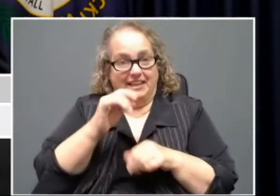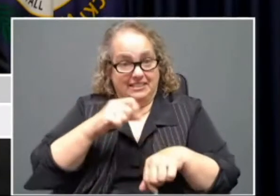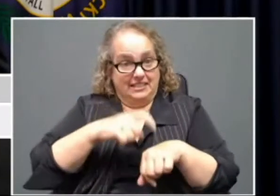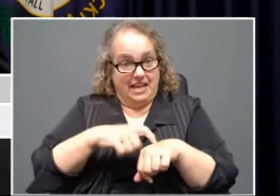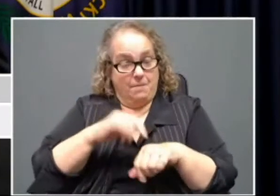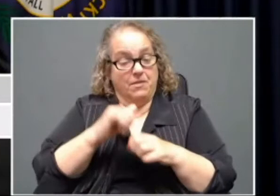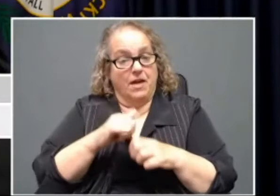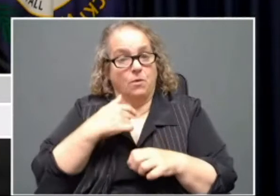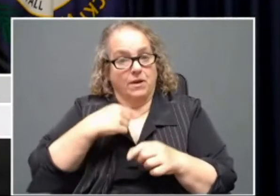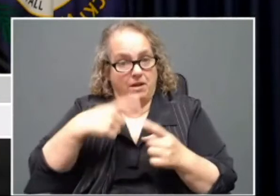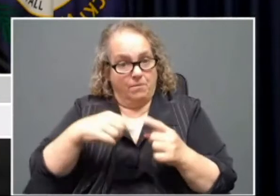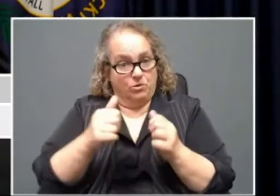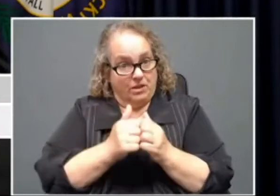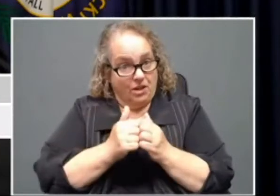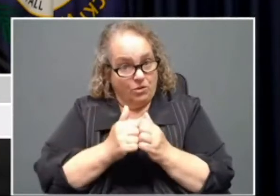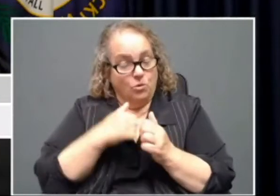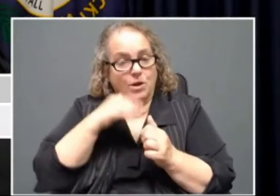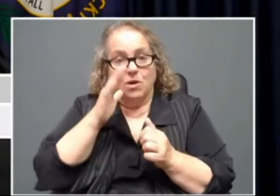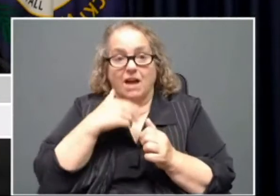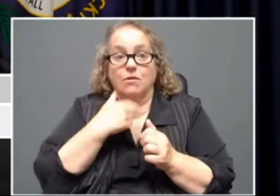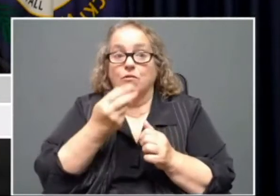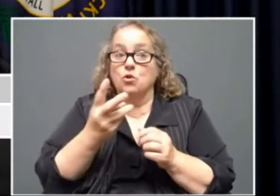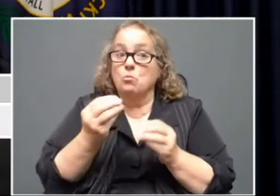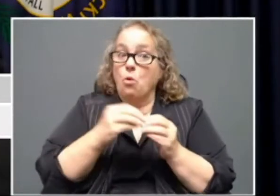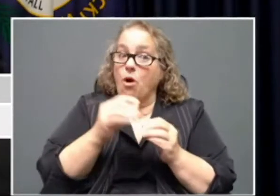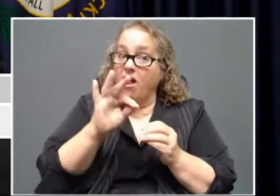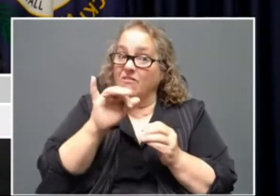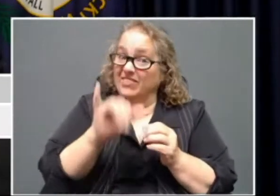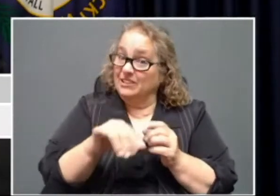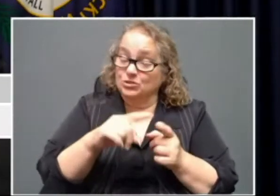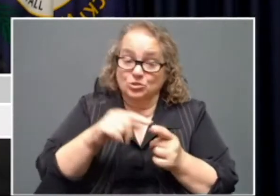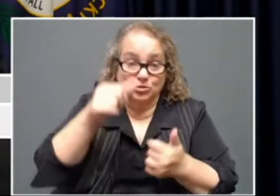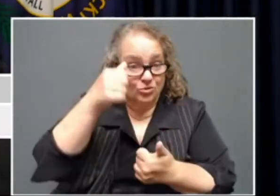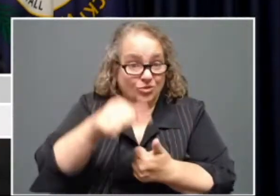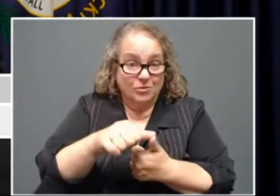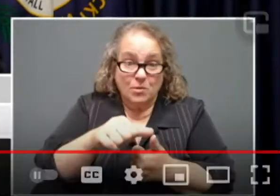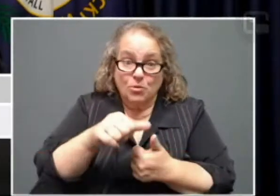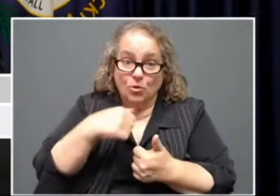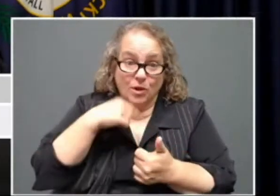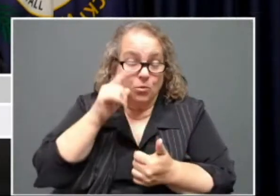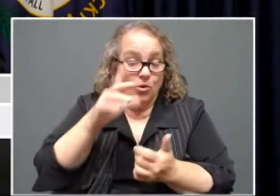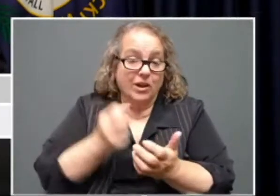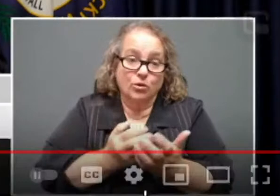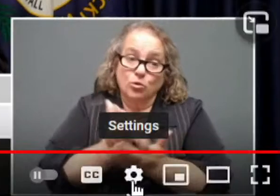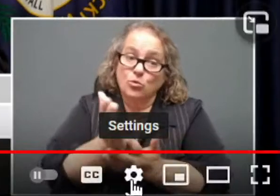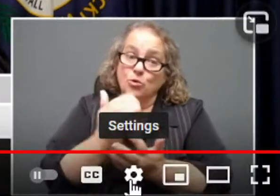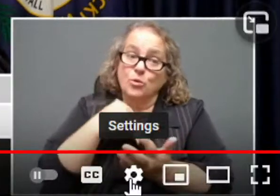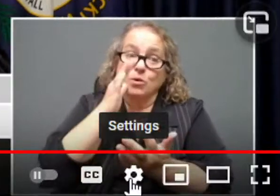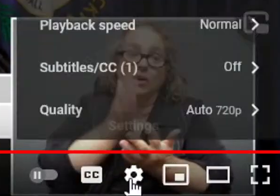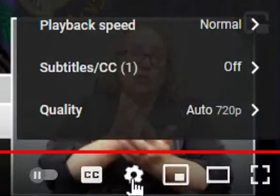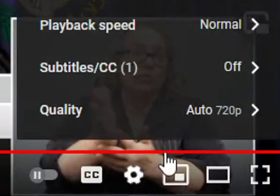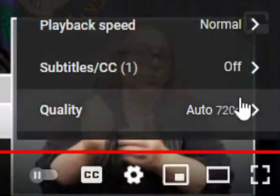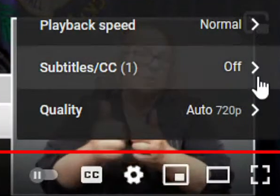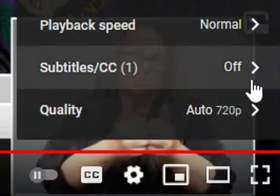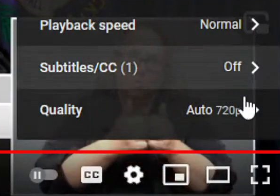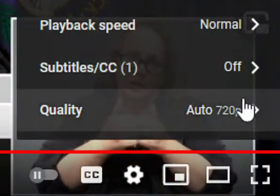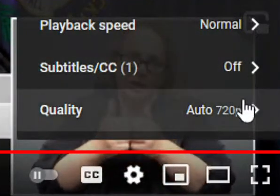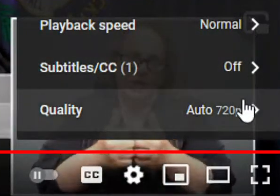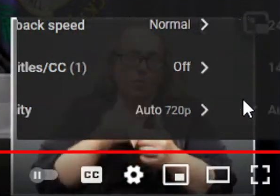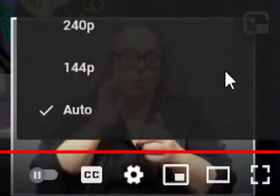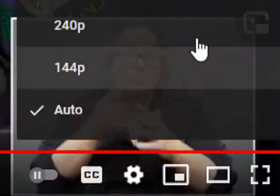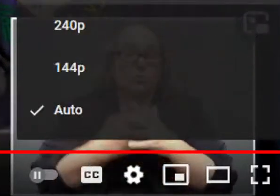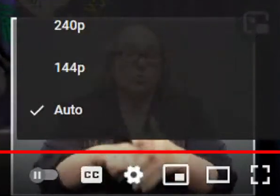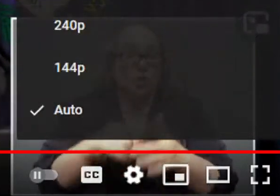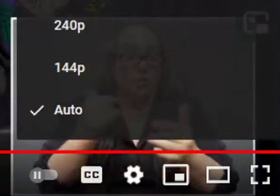and we're just going to have a few more of these to remember that we're going to get through this. We're going to get through it together. We're going to start today with